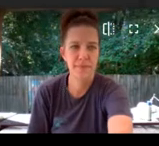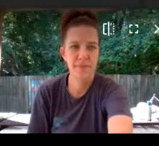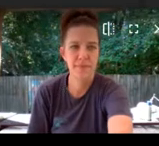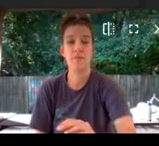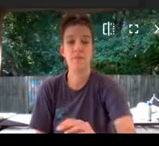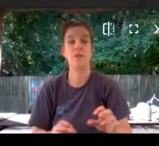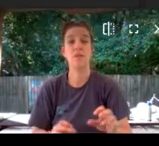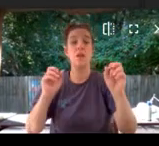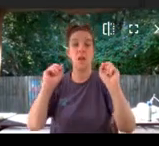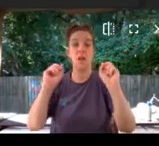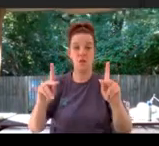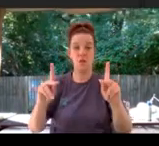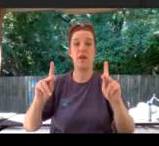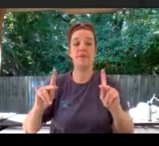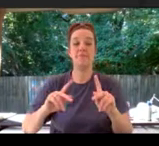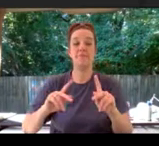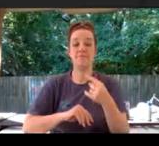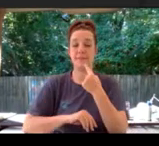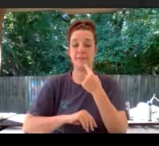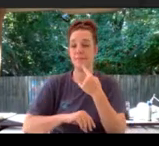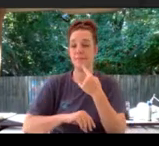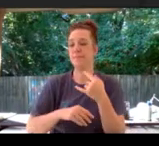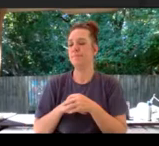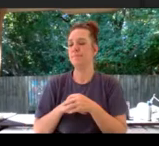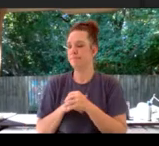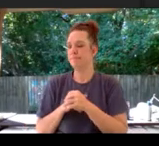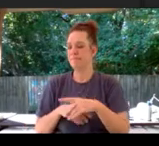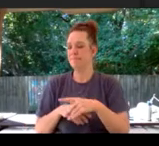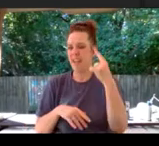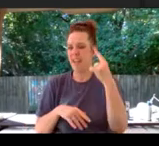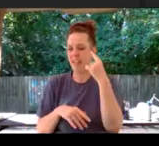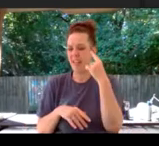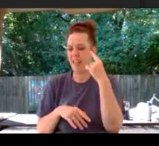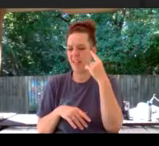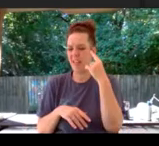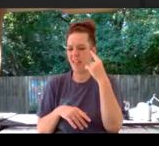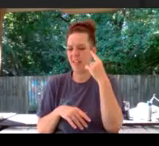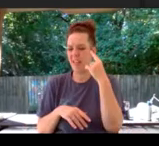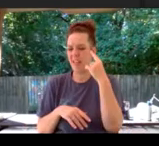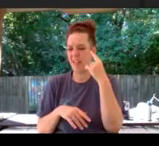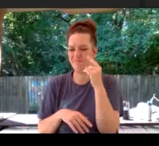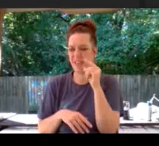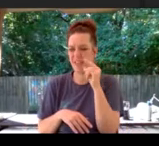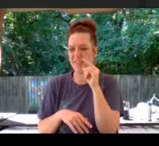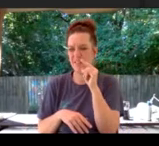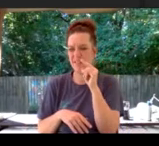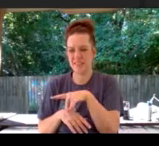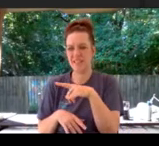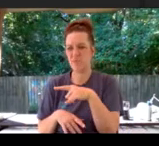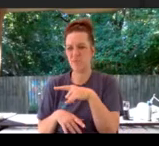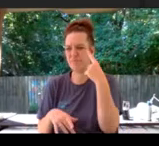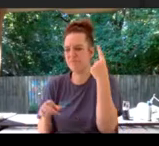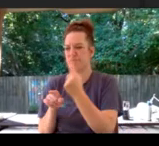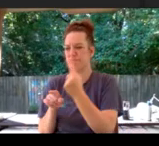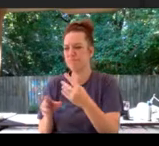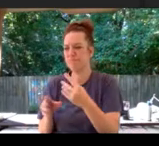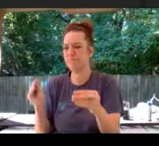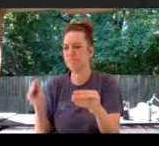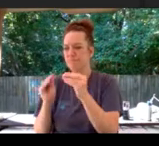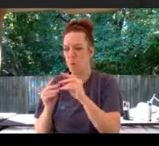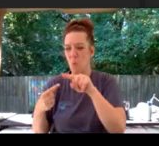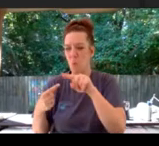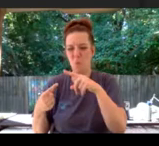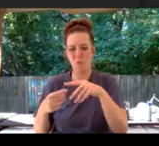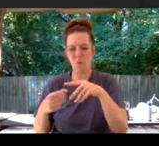Okay, he said. Well, I thought this would make more sense when we were in the room.